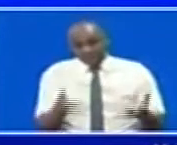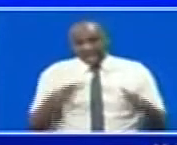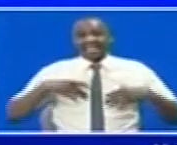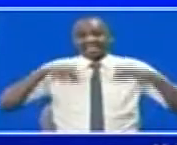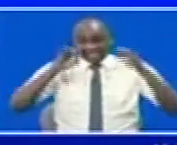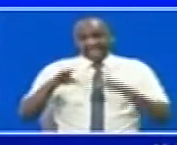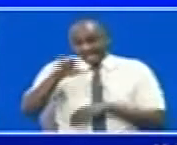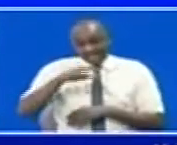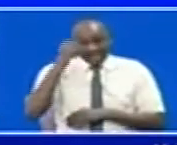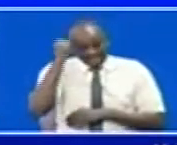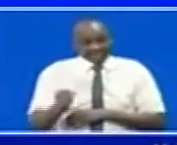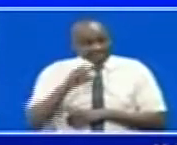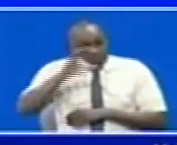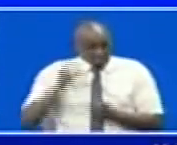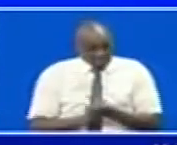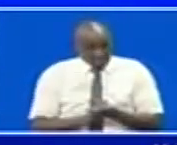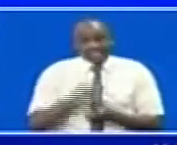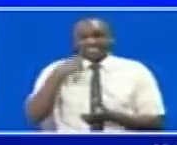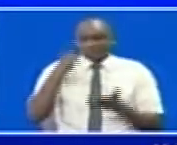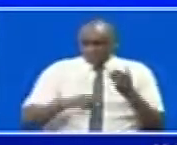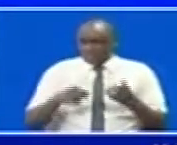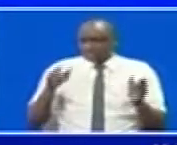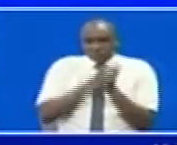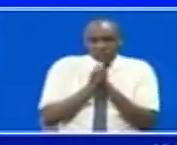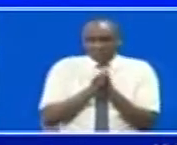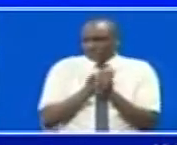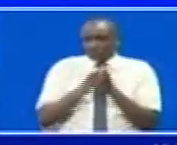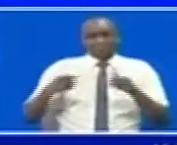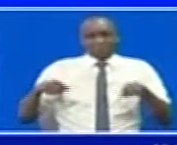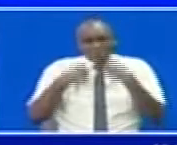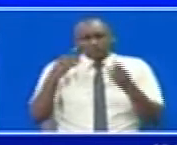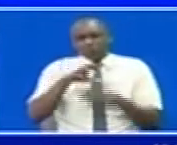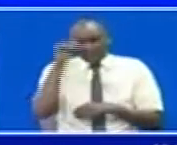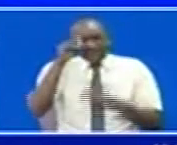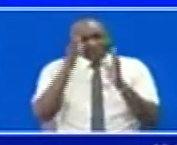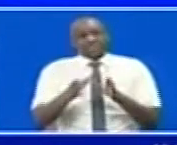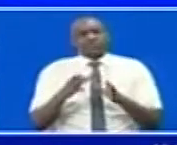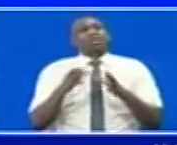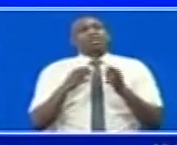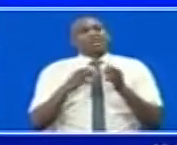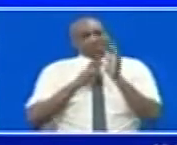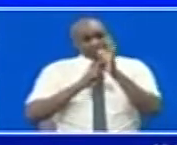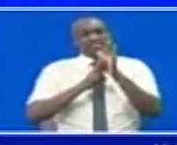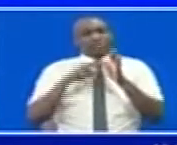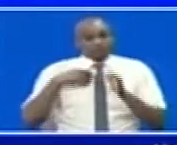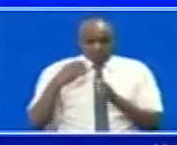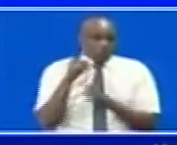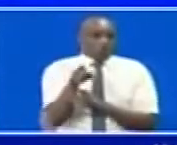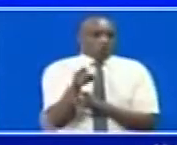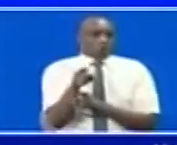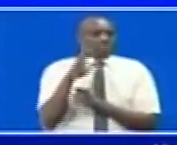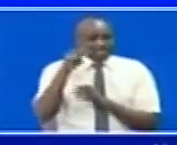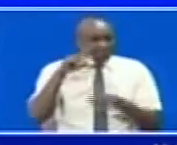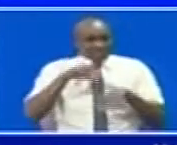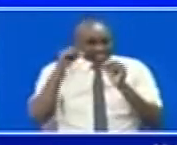Kitengela in Kajiado County as they dismissed reports of a deadlock in the talks to pick NASA presidential flag bearer. And as Marimi